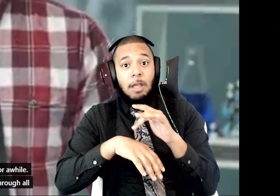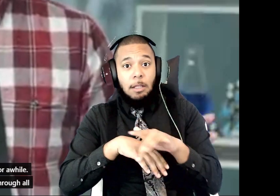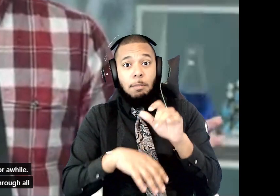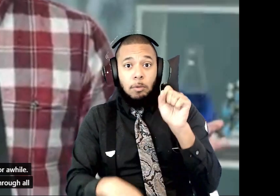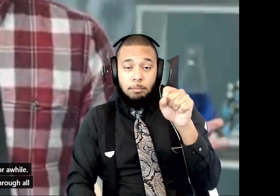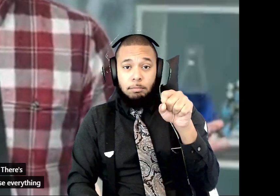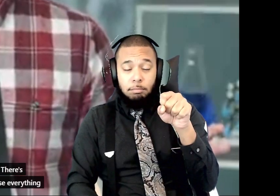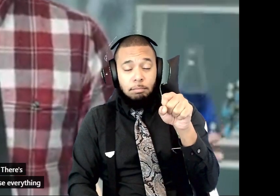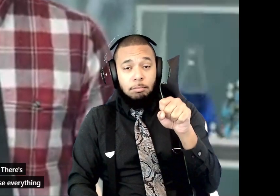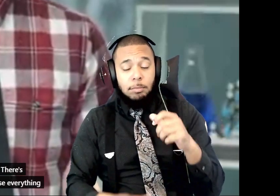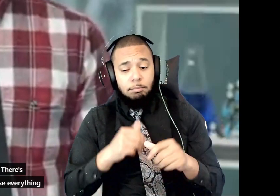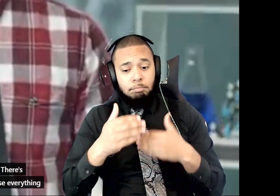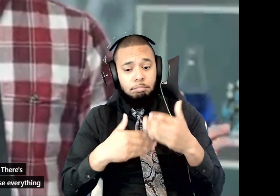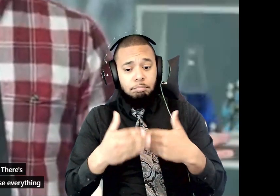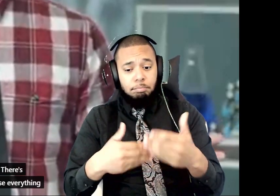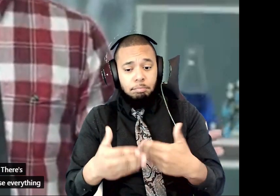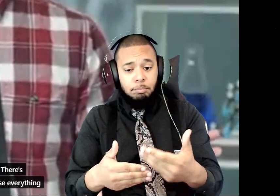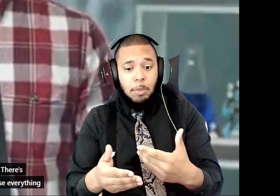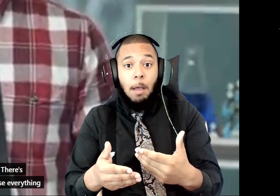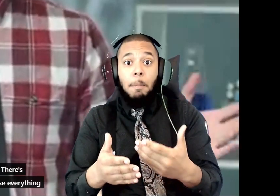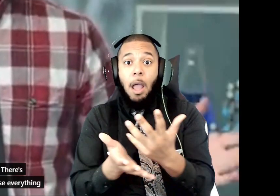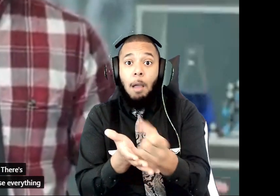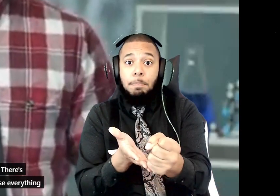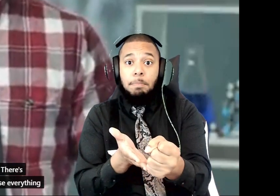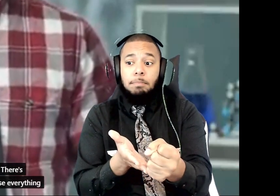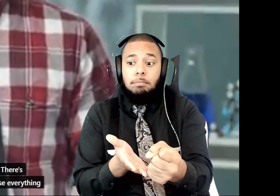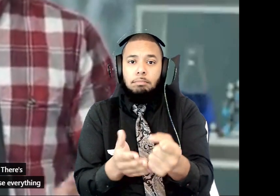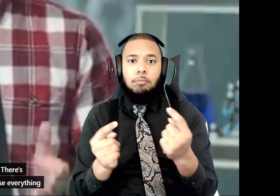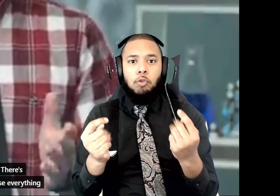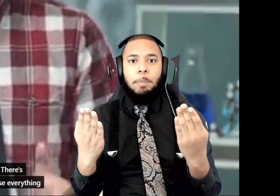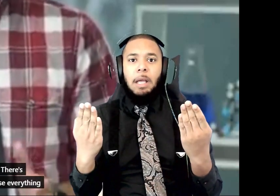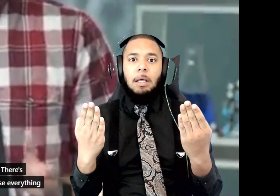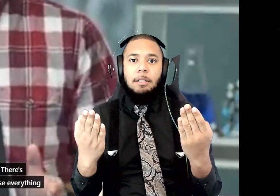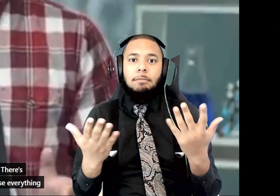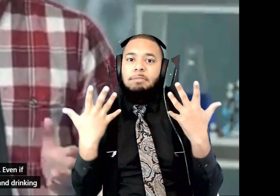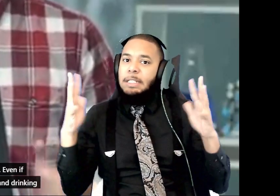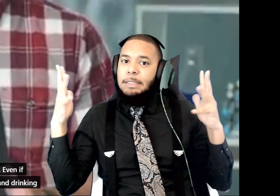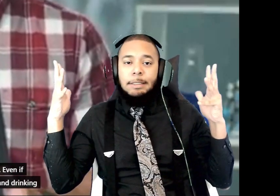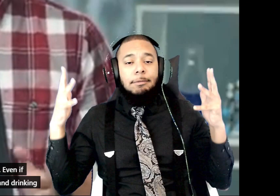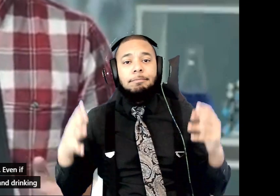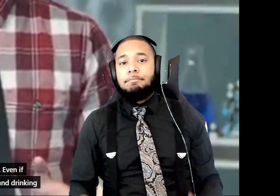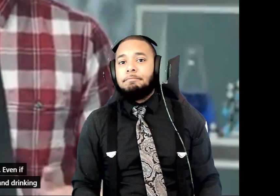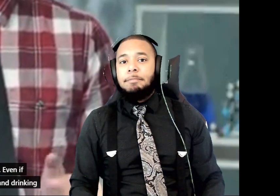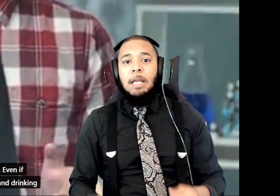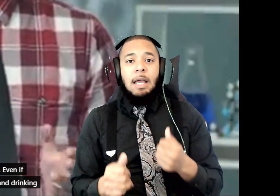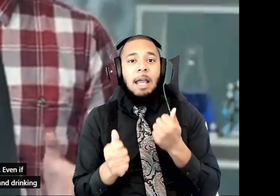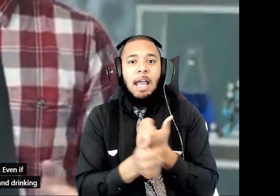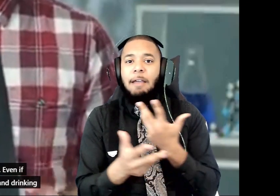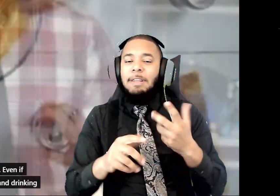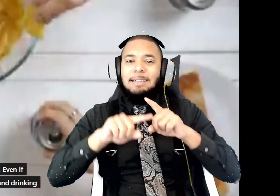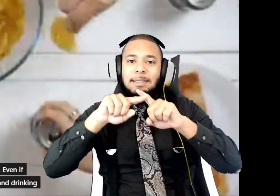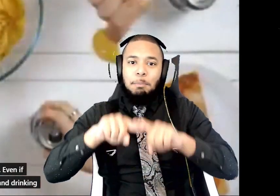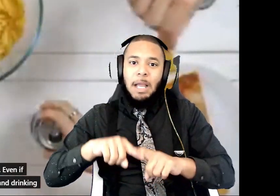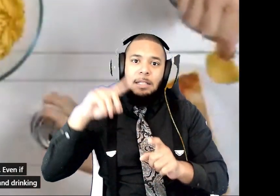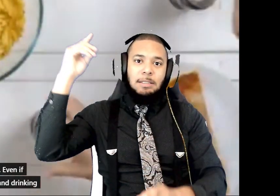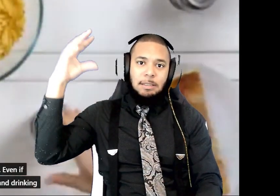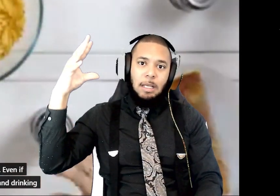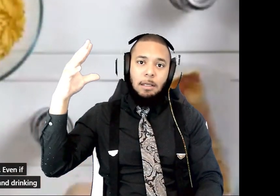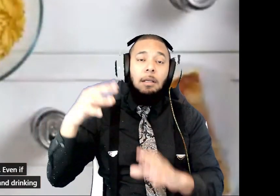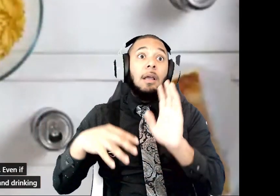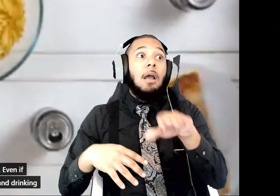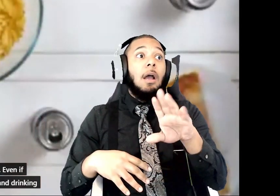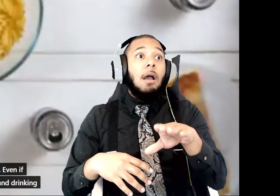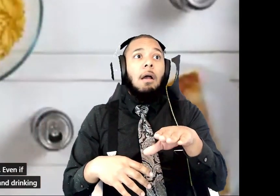but once we went through all of our reserves, that's it. There's no more food available because everything is dependent on the sun. Even if